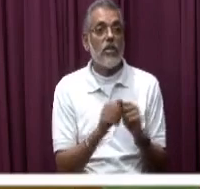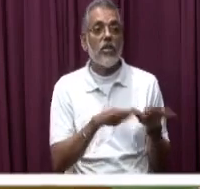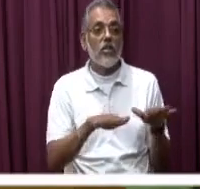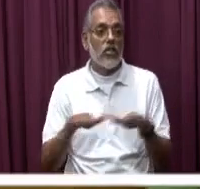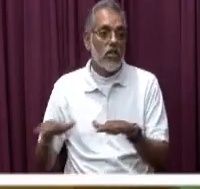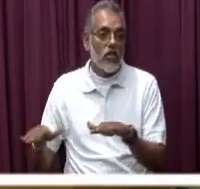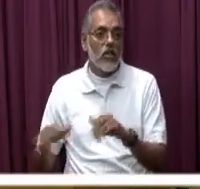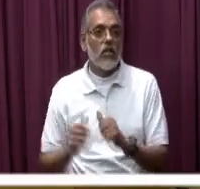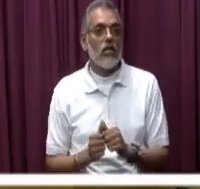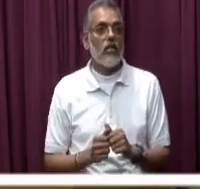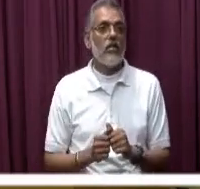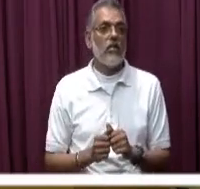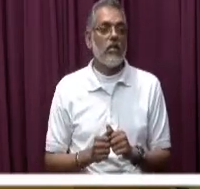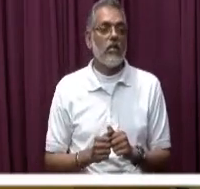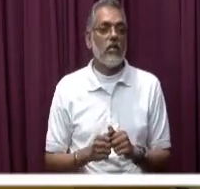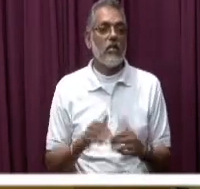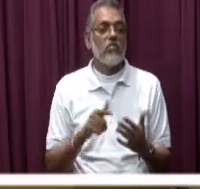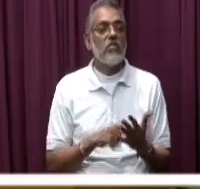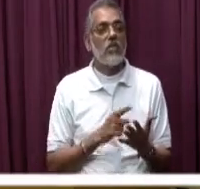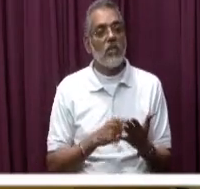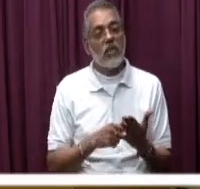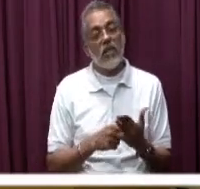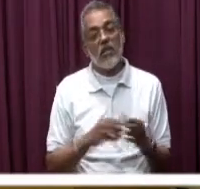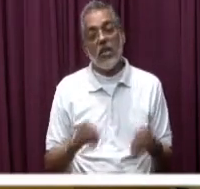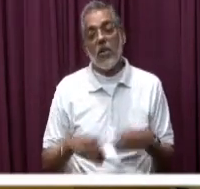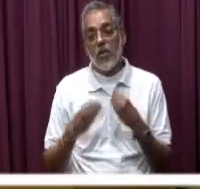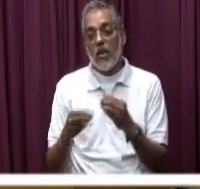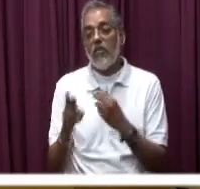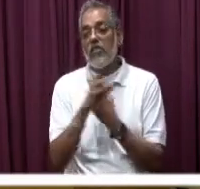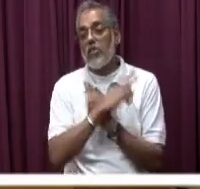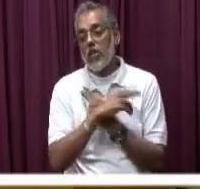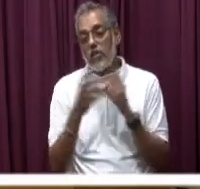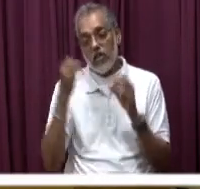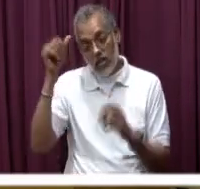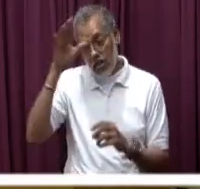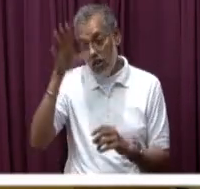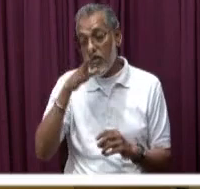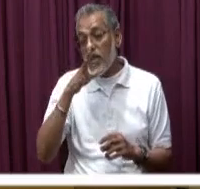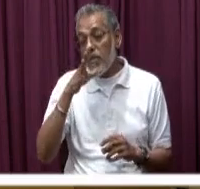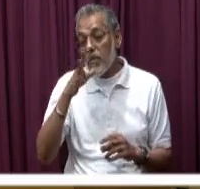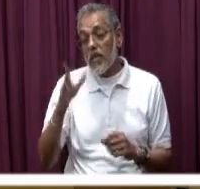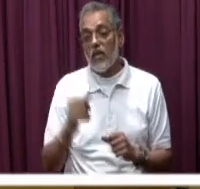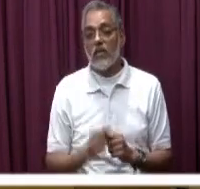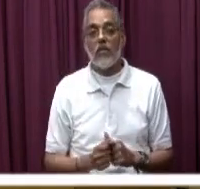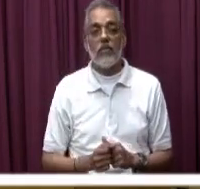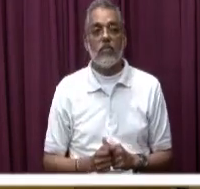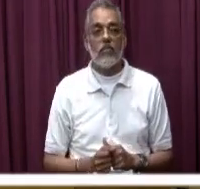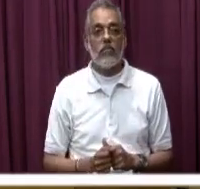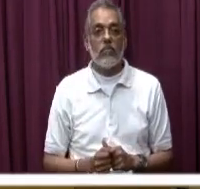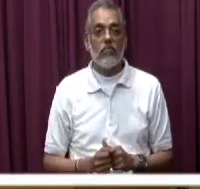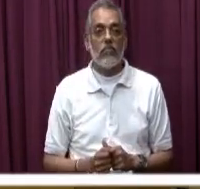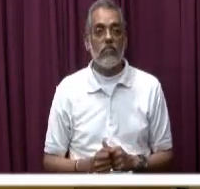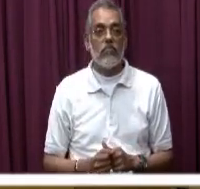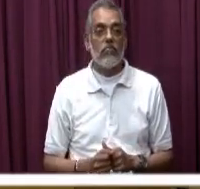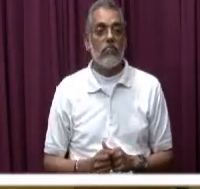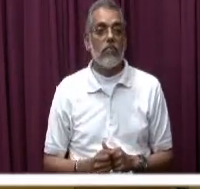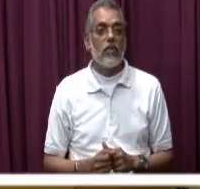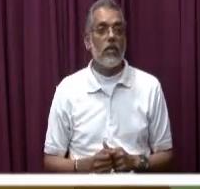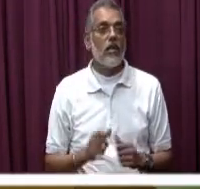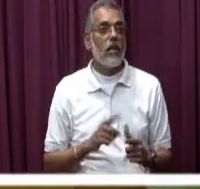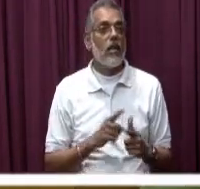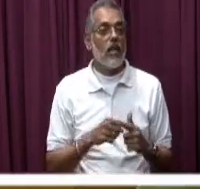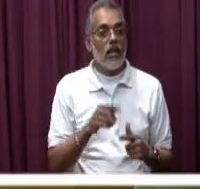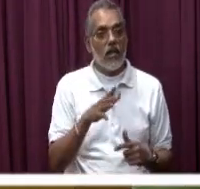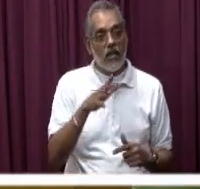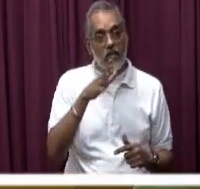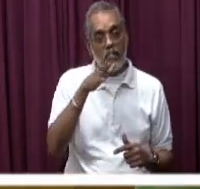You know we've left the parenting to the mothers for the most part. For the most part. And the father